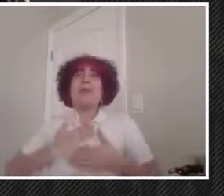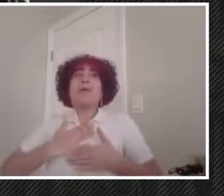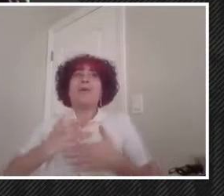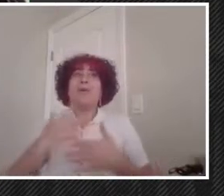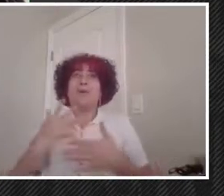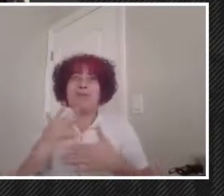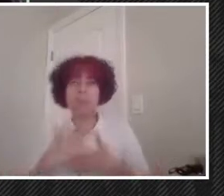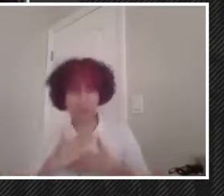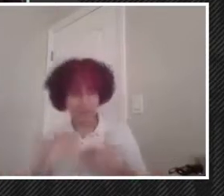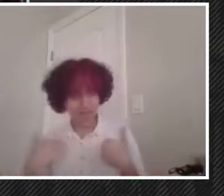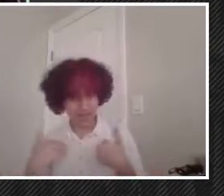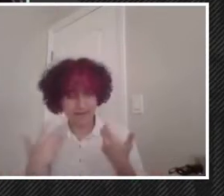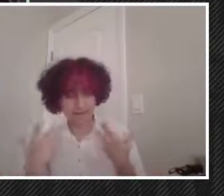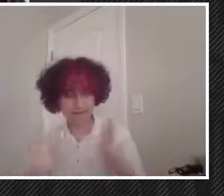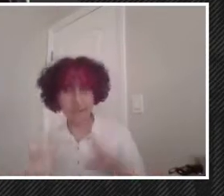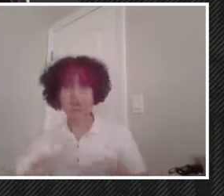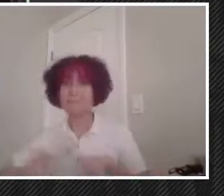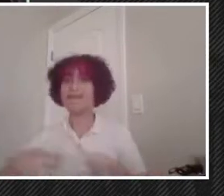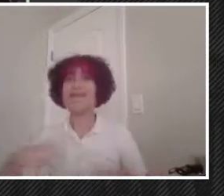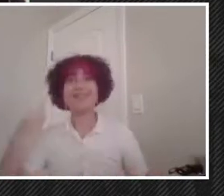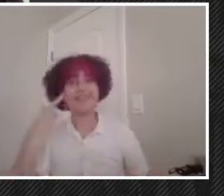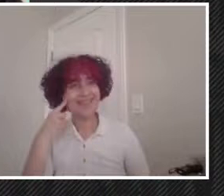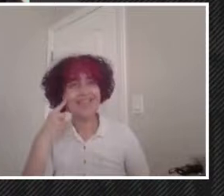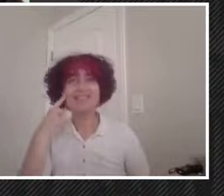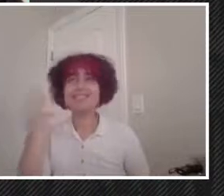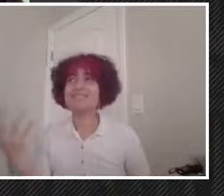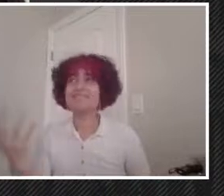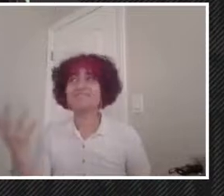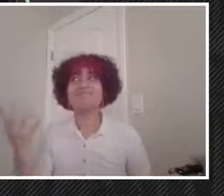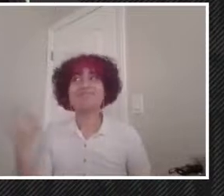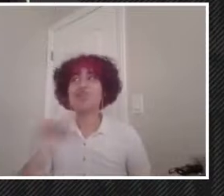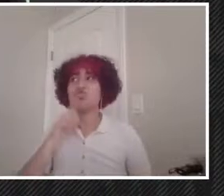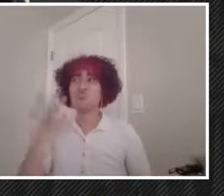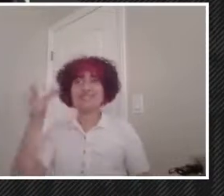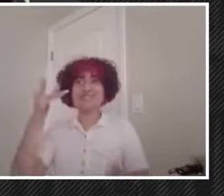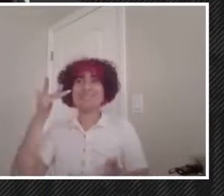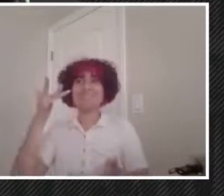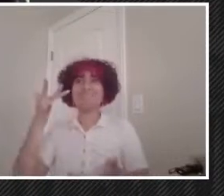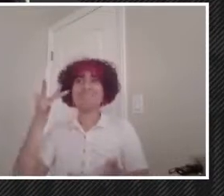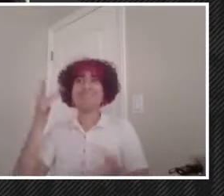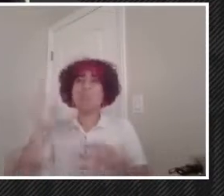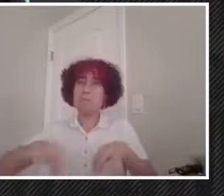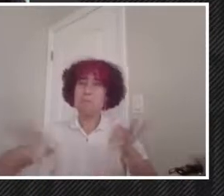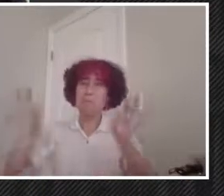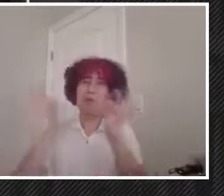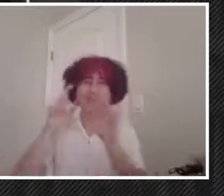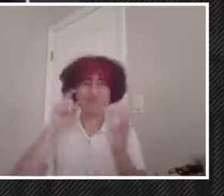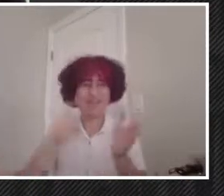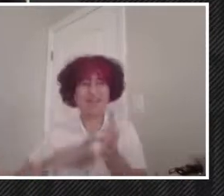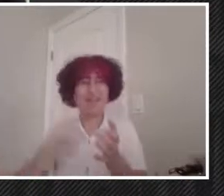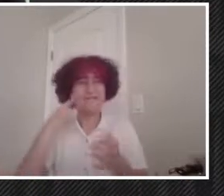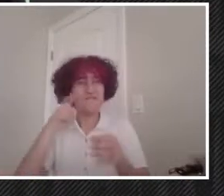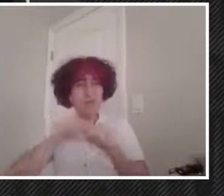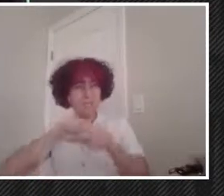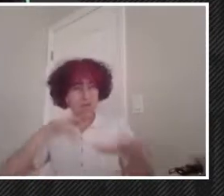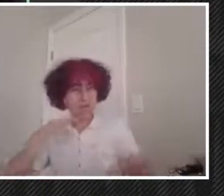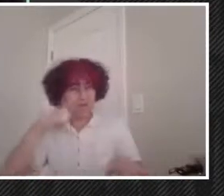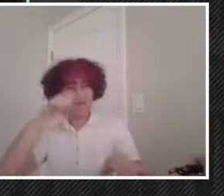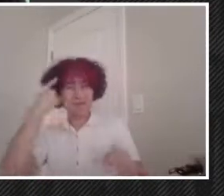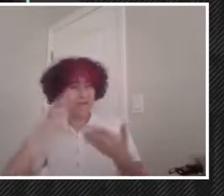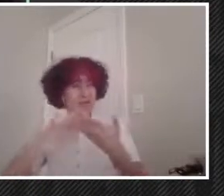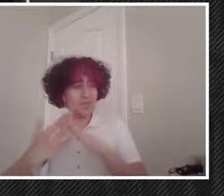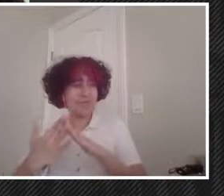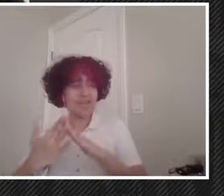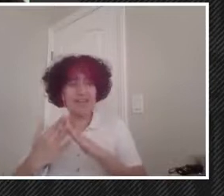it is just, it's just central to movements, and it's central to Black folks and Black movements to continue that drumbeat,